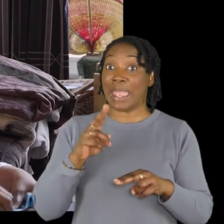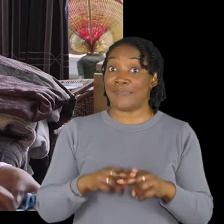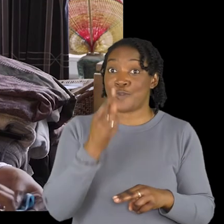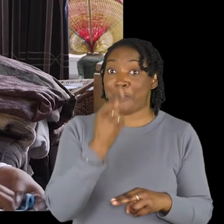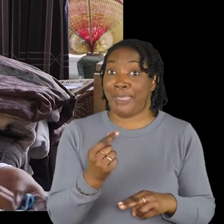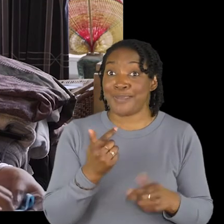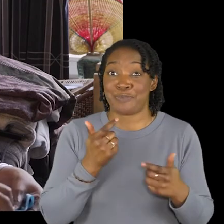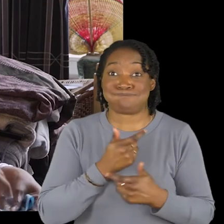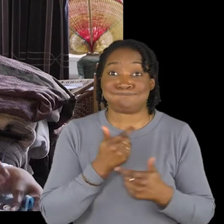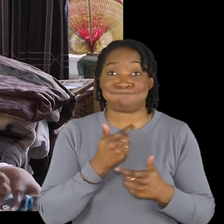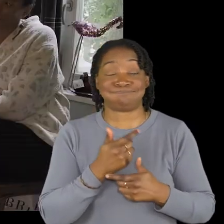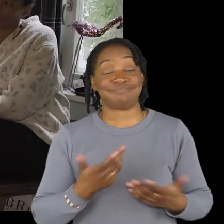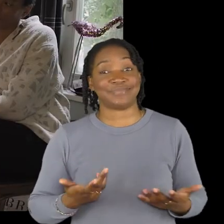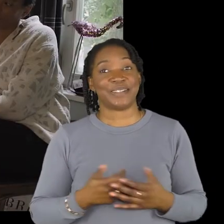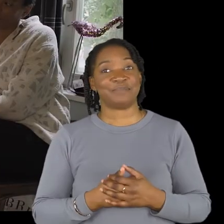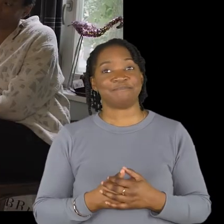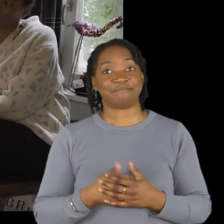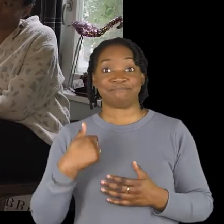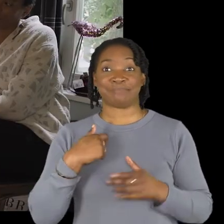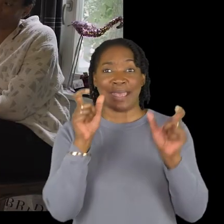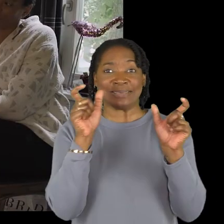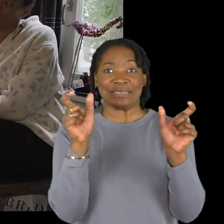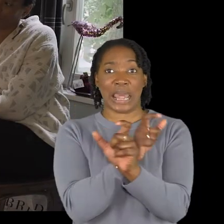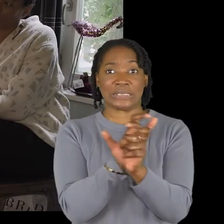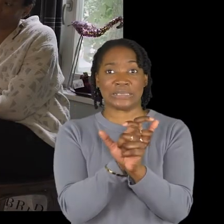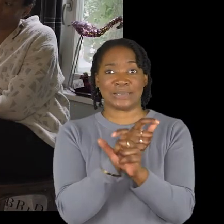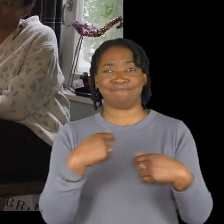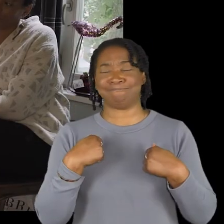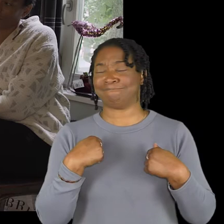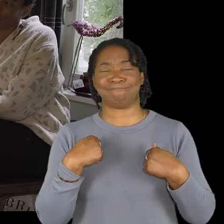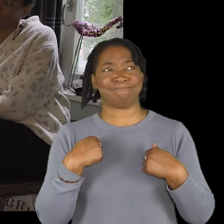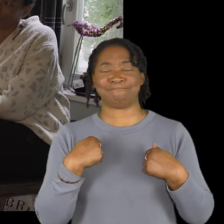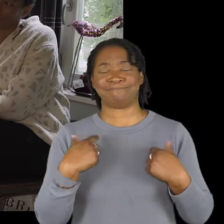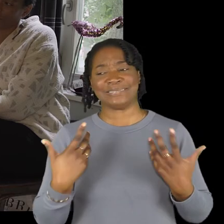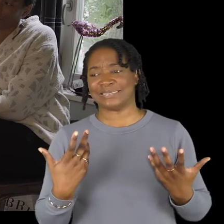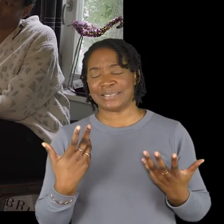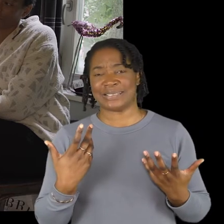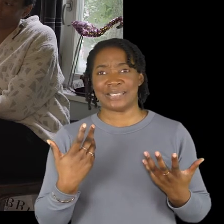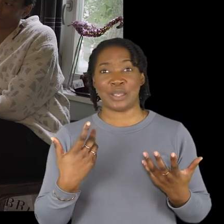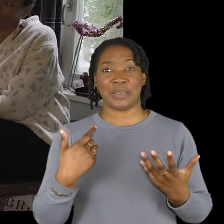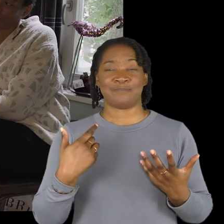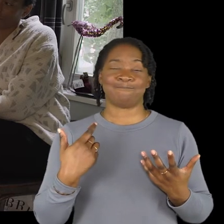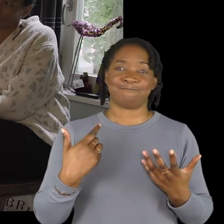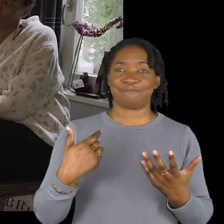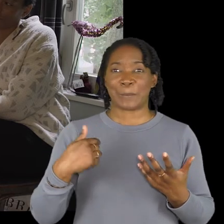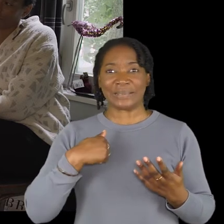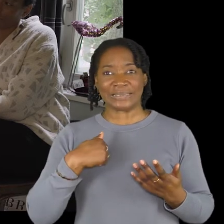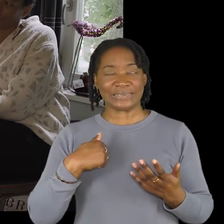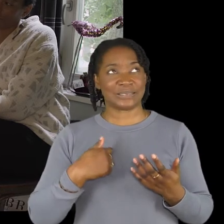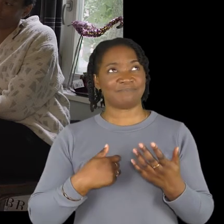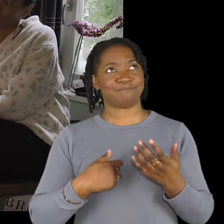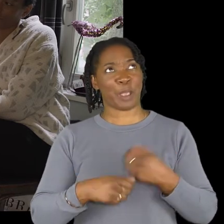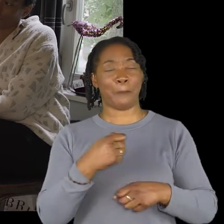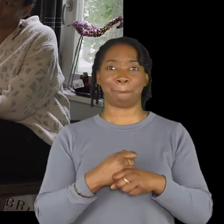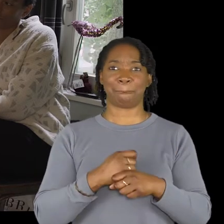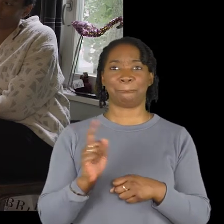can. Yeah. Now, I'm dyslexic, so the idea of actually being